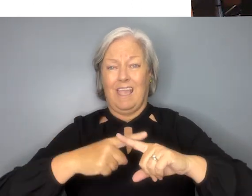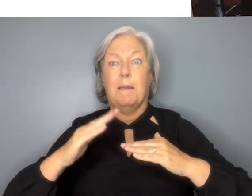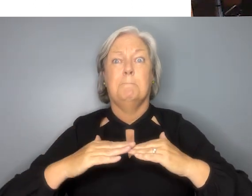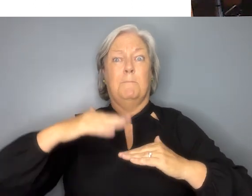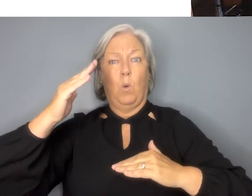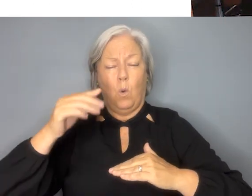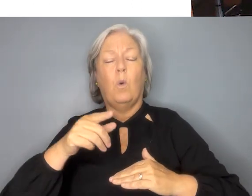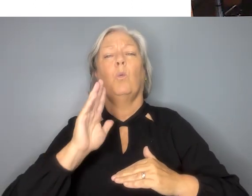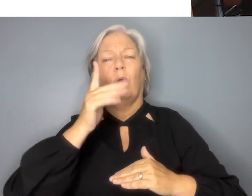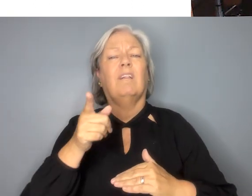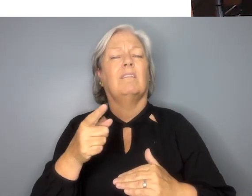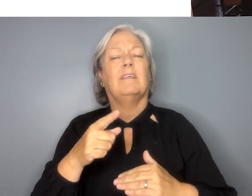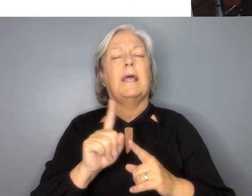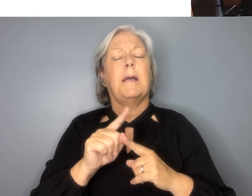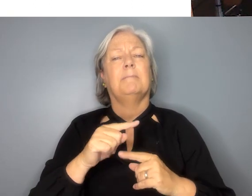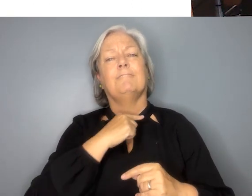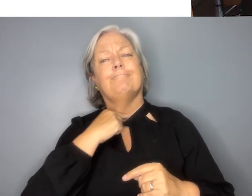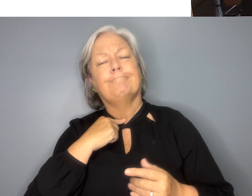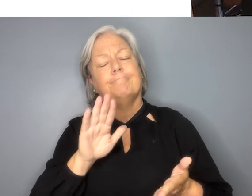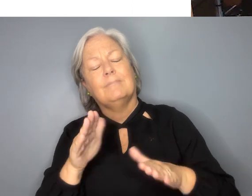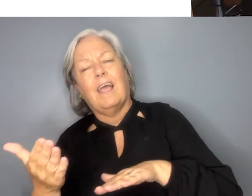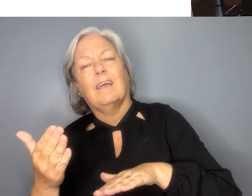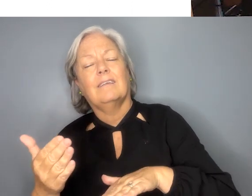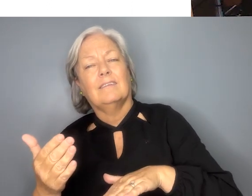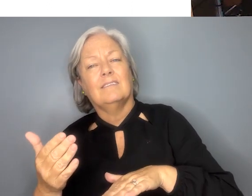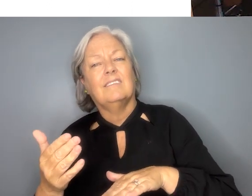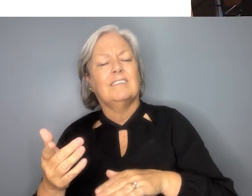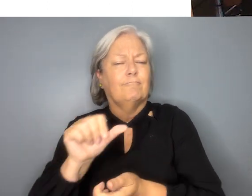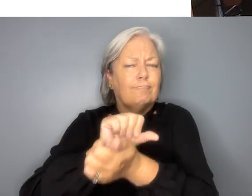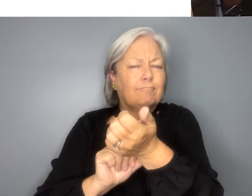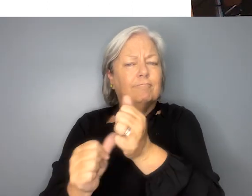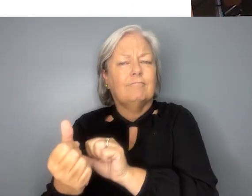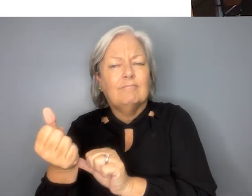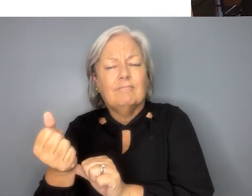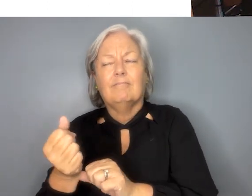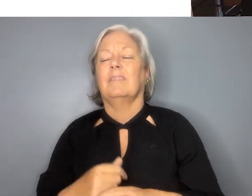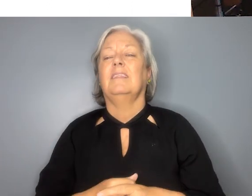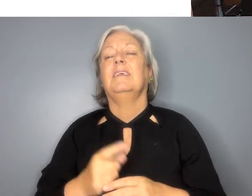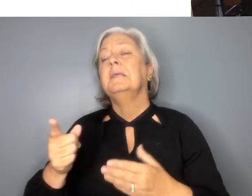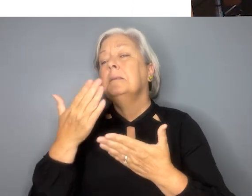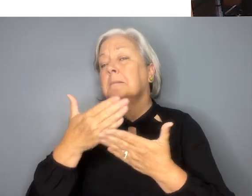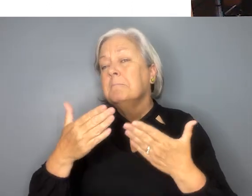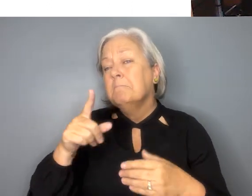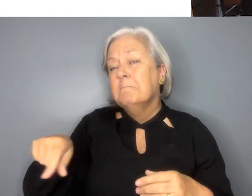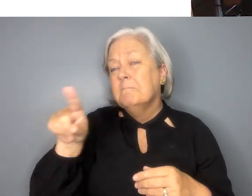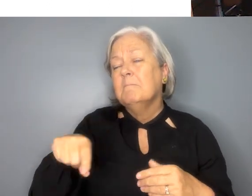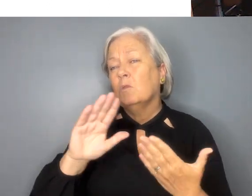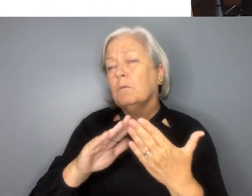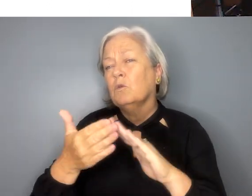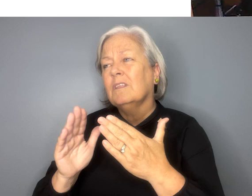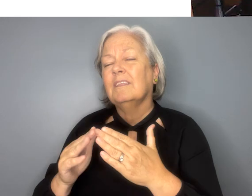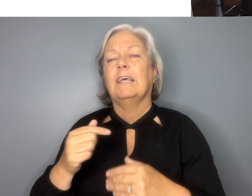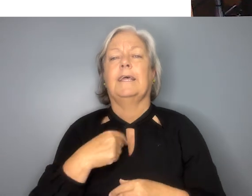just wonder if that's an impact of our young people trying to discover themselves in remote communities. Some of the remote communities, it's very much a thing